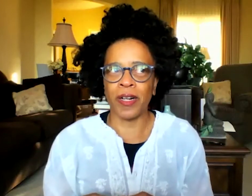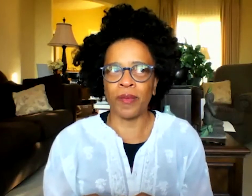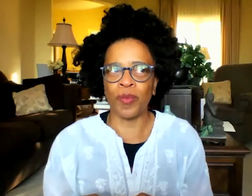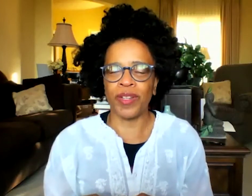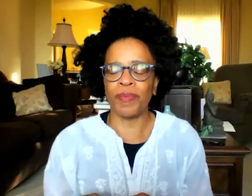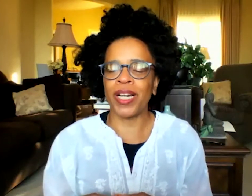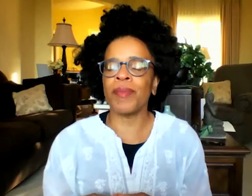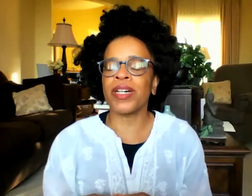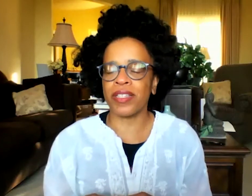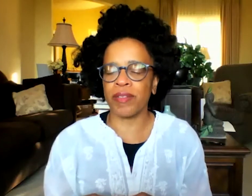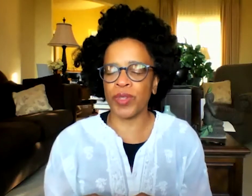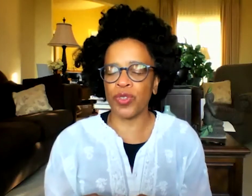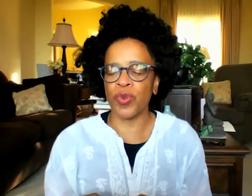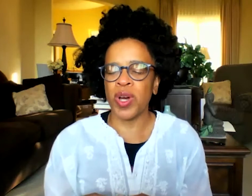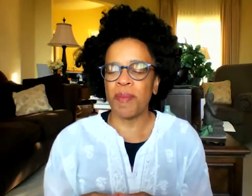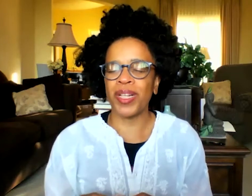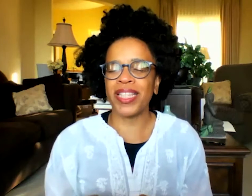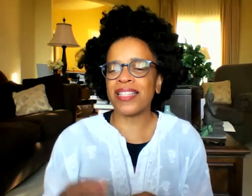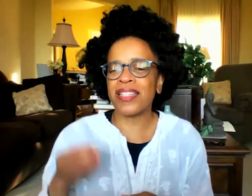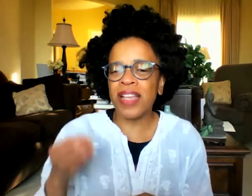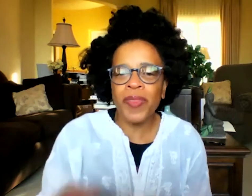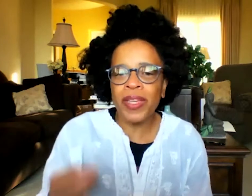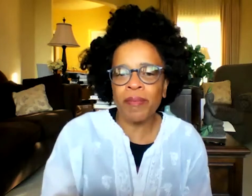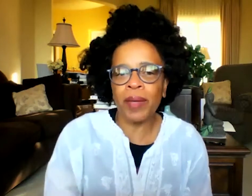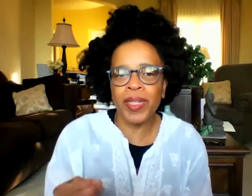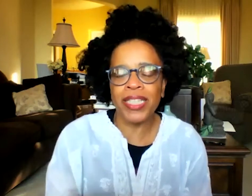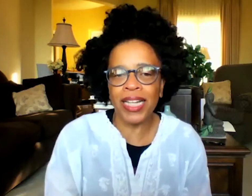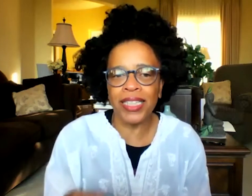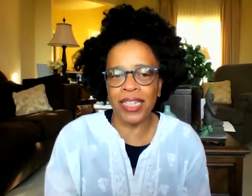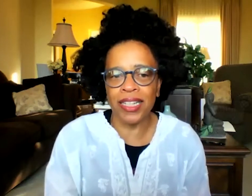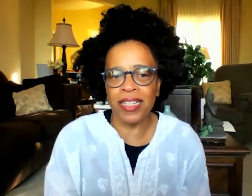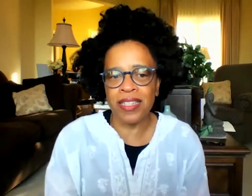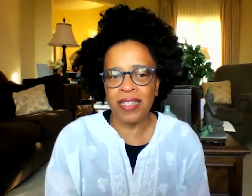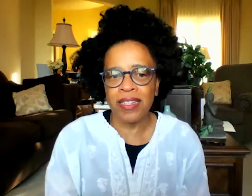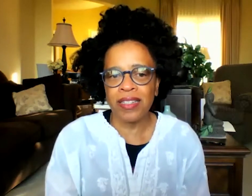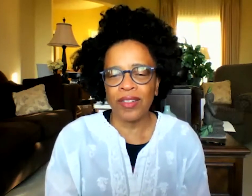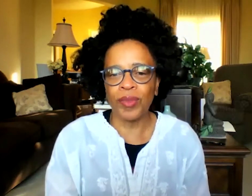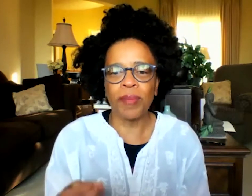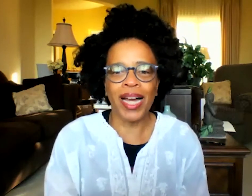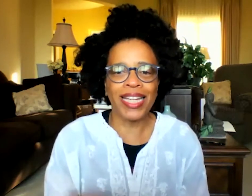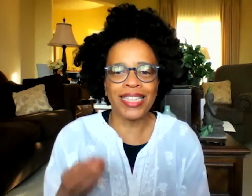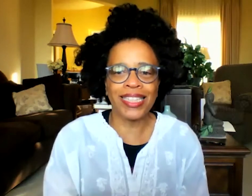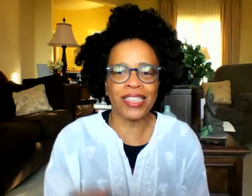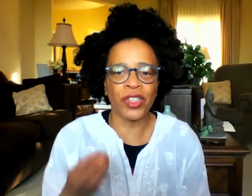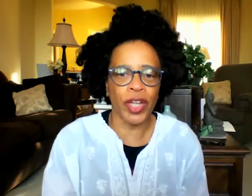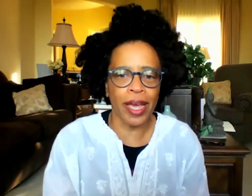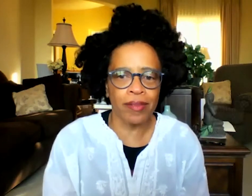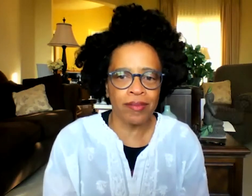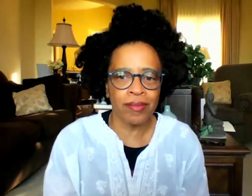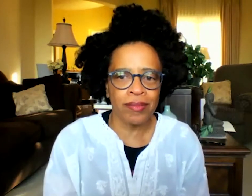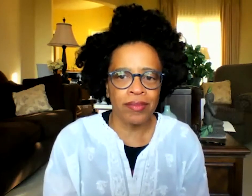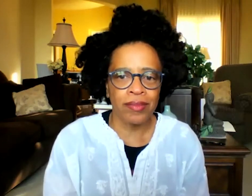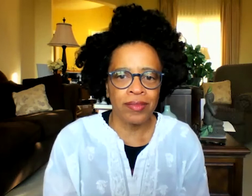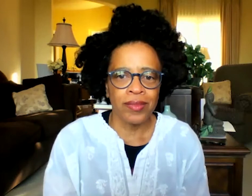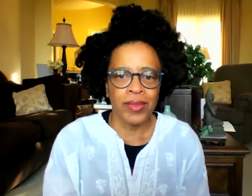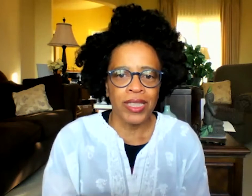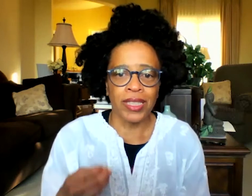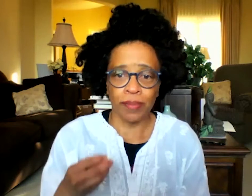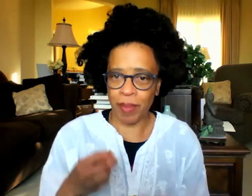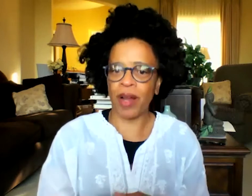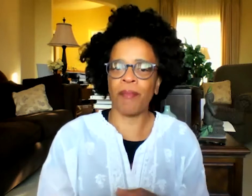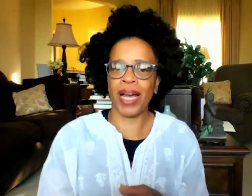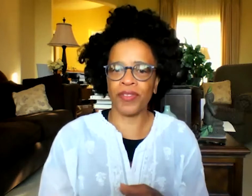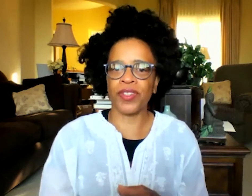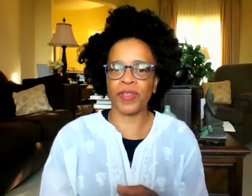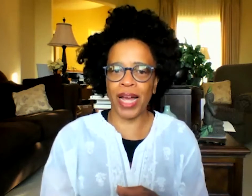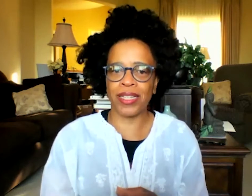that we've become accustomed to, but that something might be telling us we might need to look at?